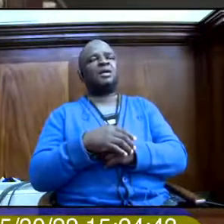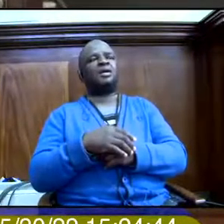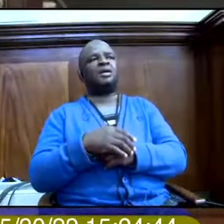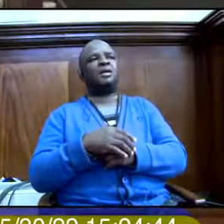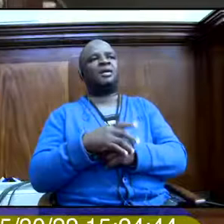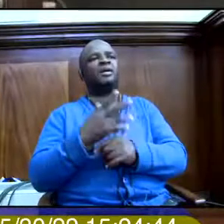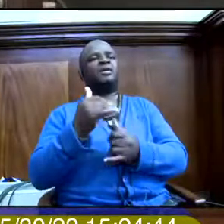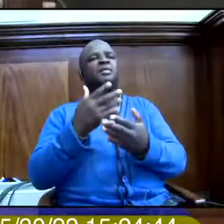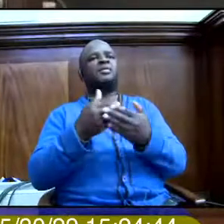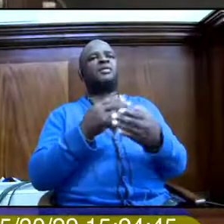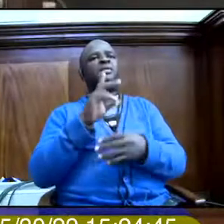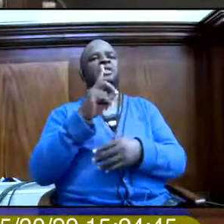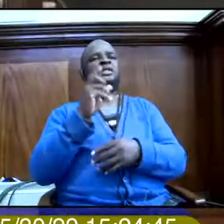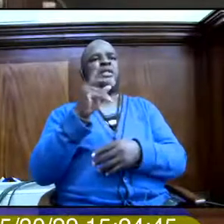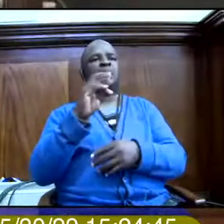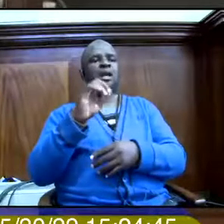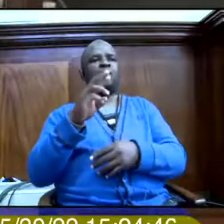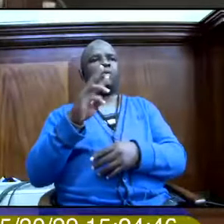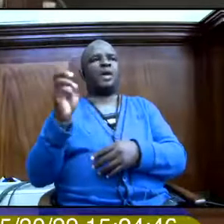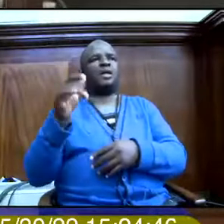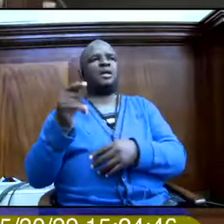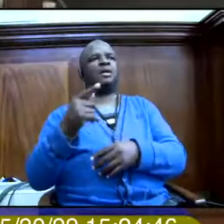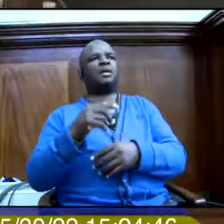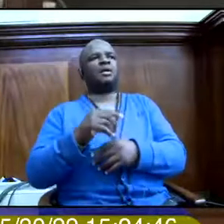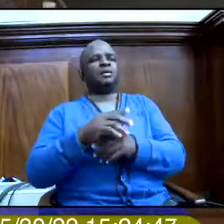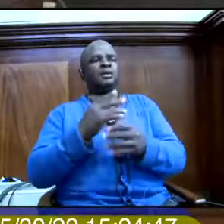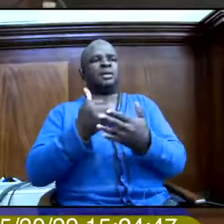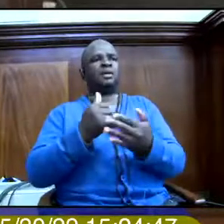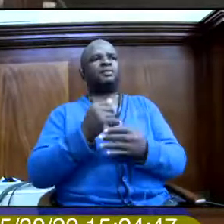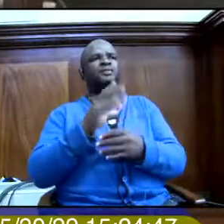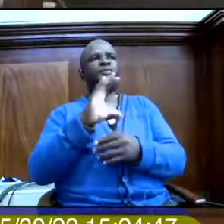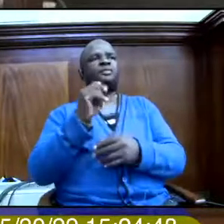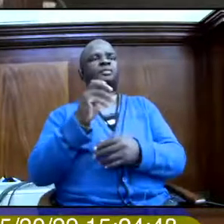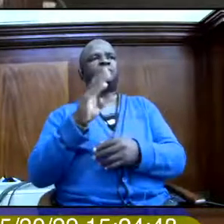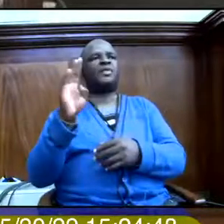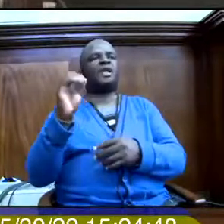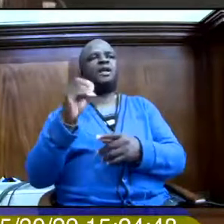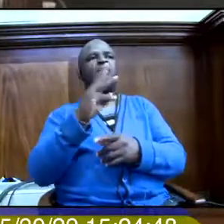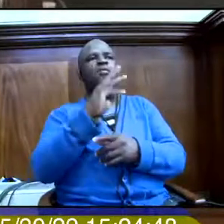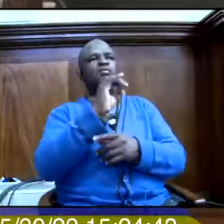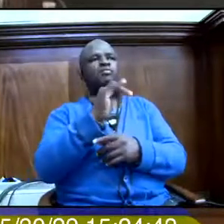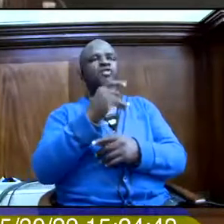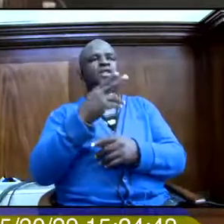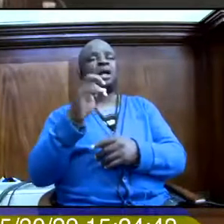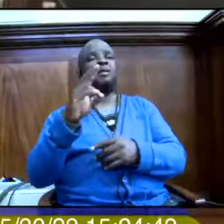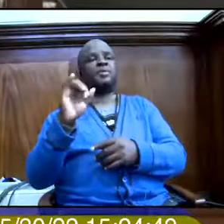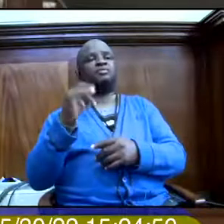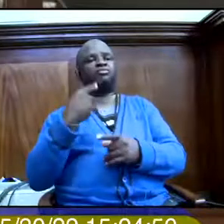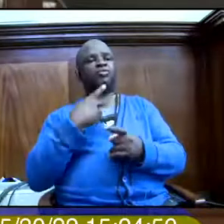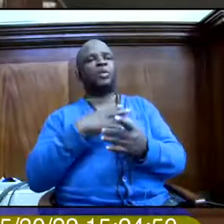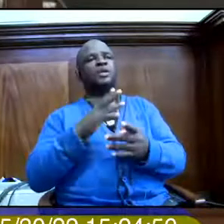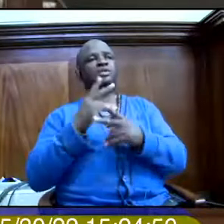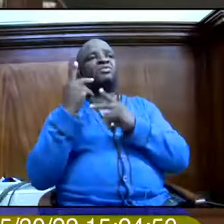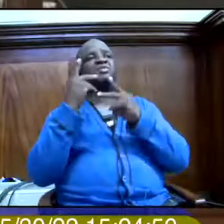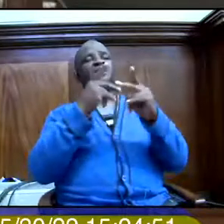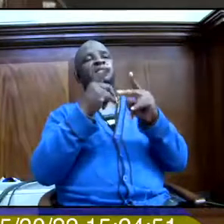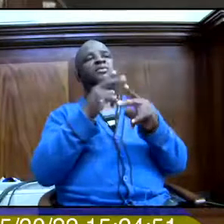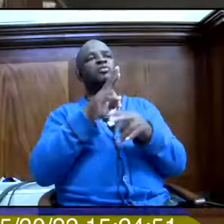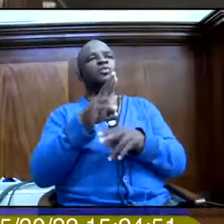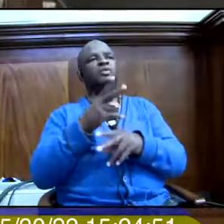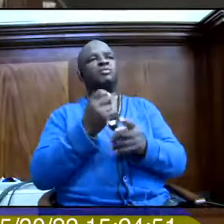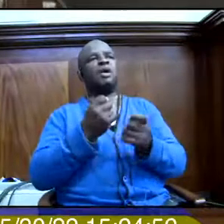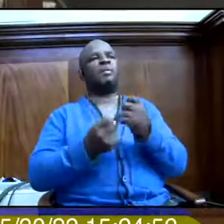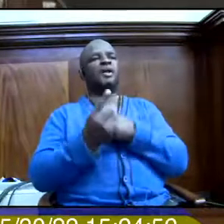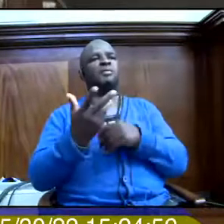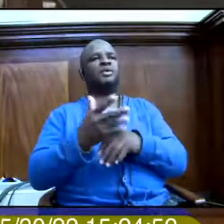be quoted in a way but it's now collapsed we invite you to just venture into into that area and see